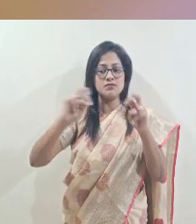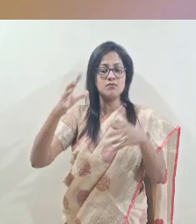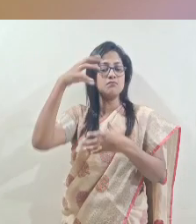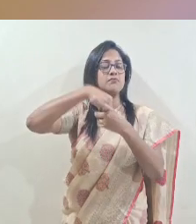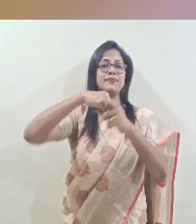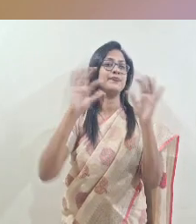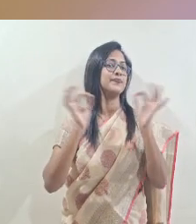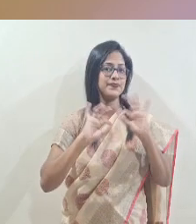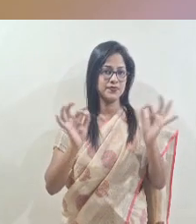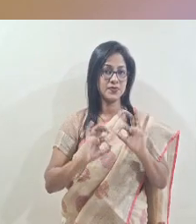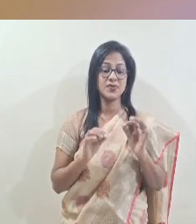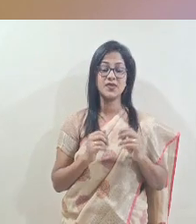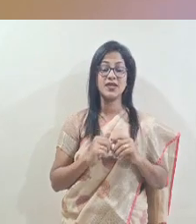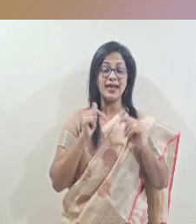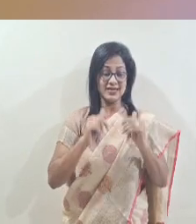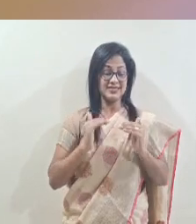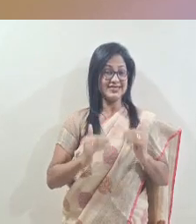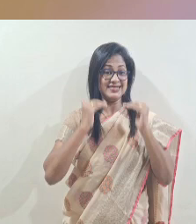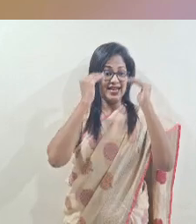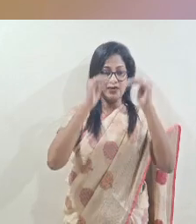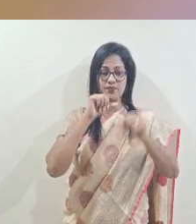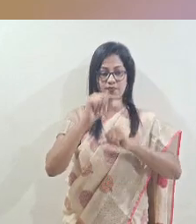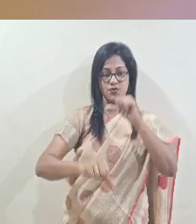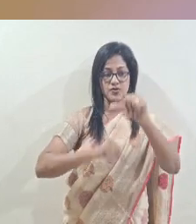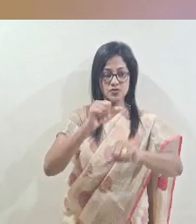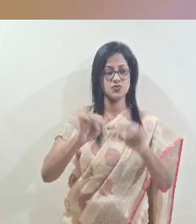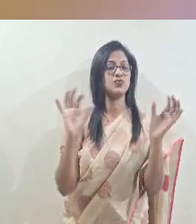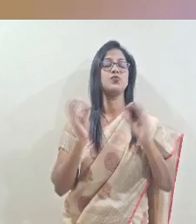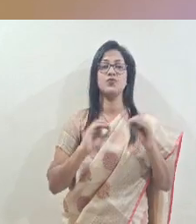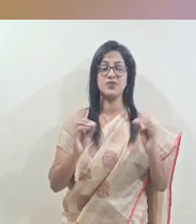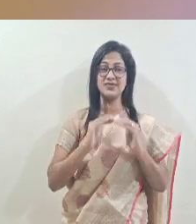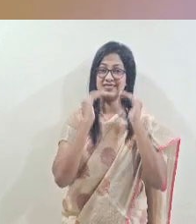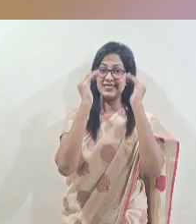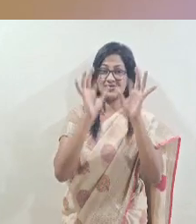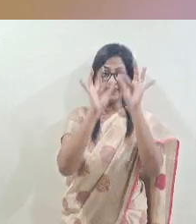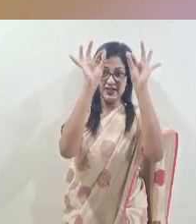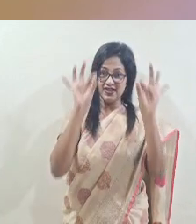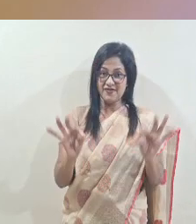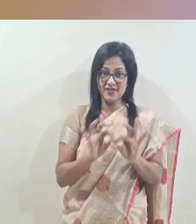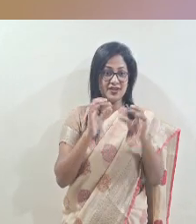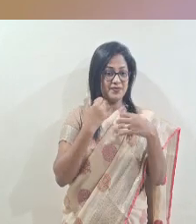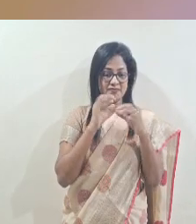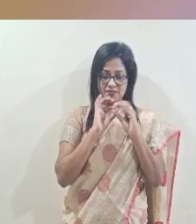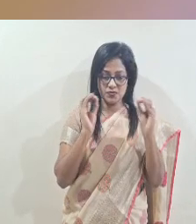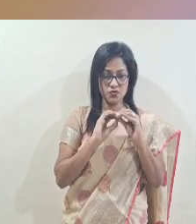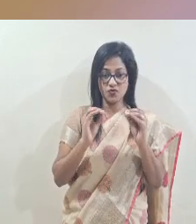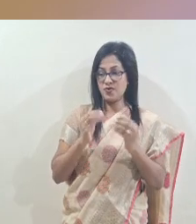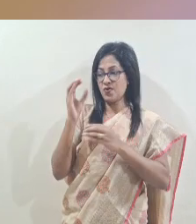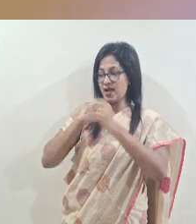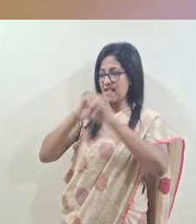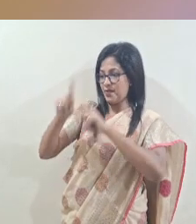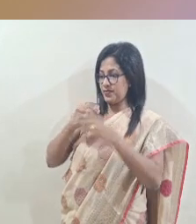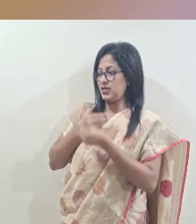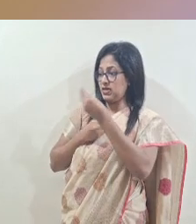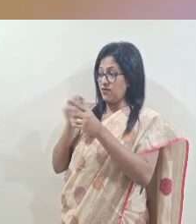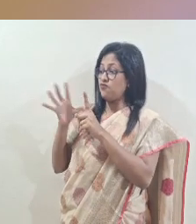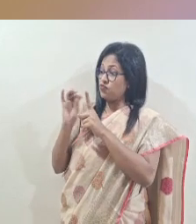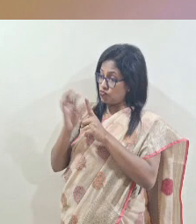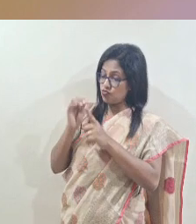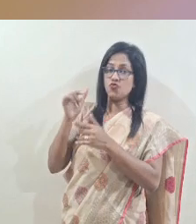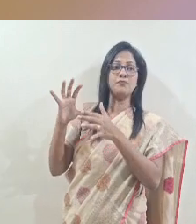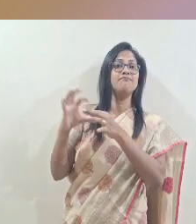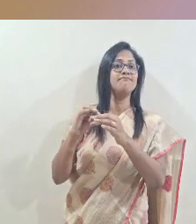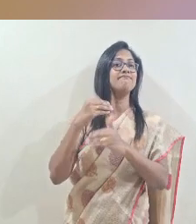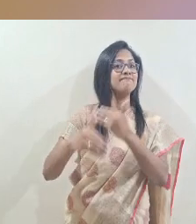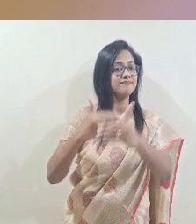research. And we don't have a standard procedure, you don't have a standard framework that you can give to an organization and ask them to implement on the basis of